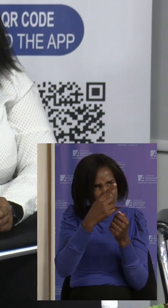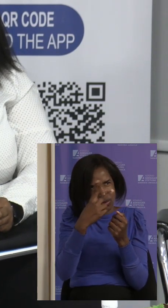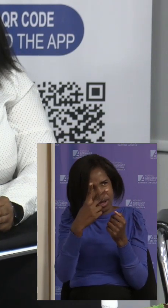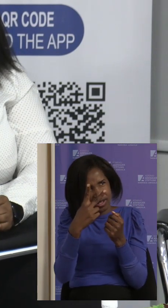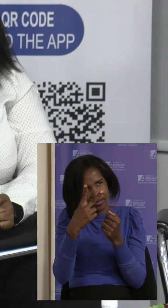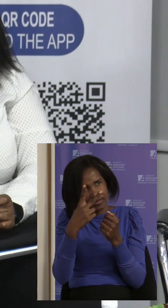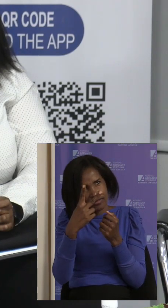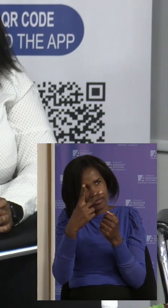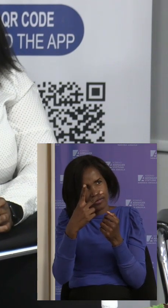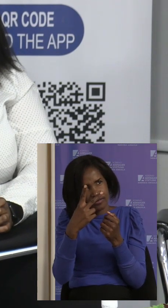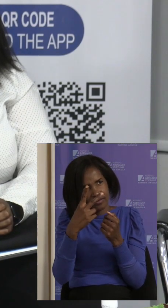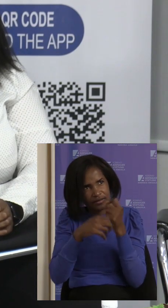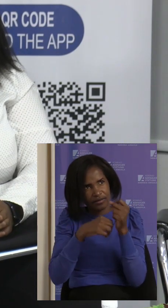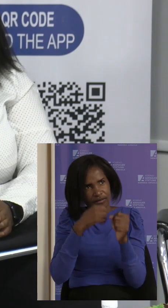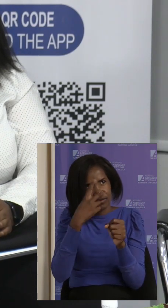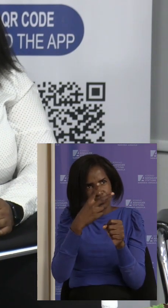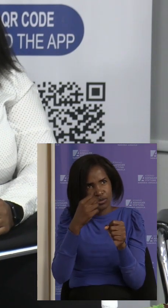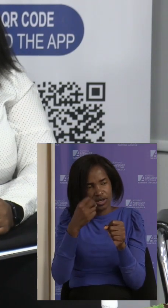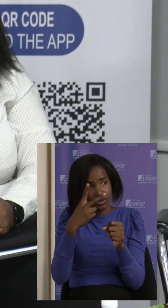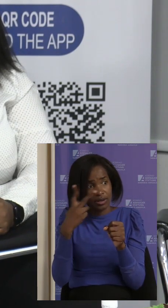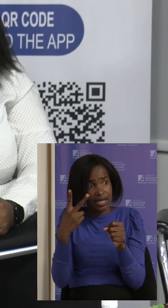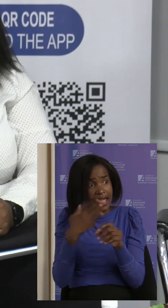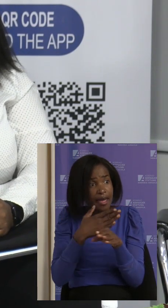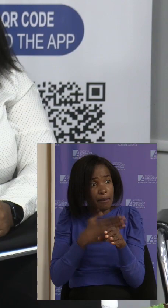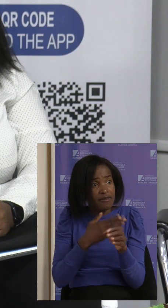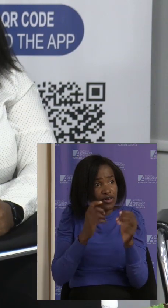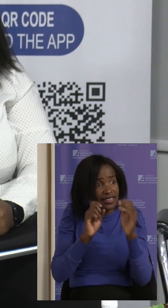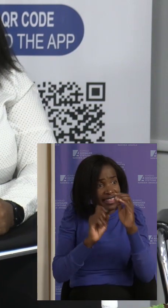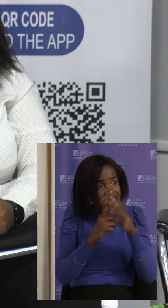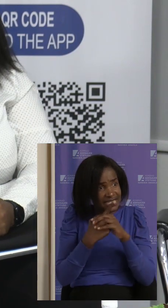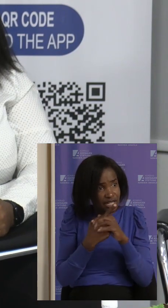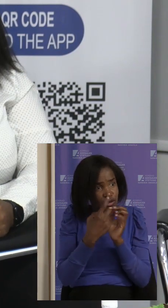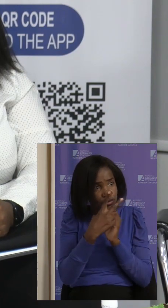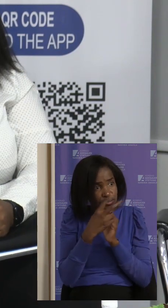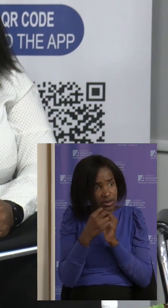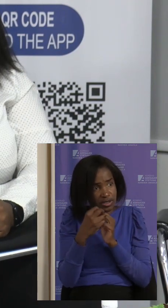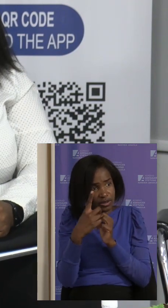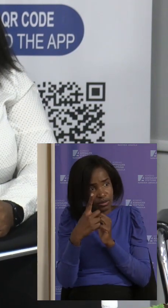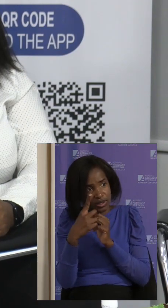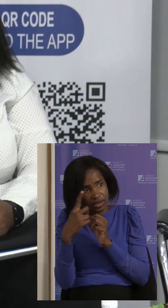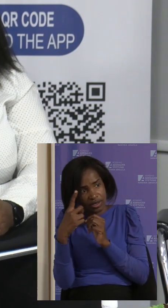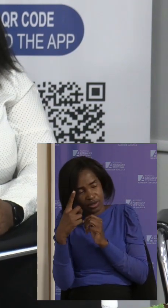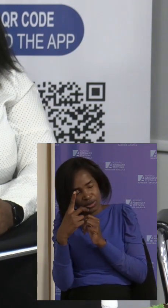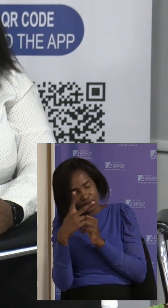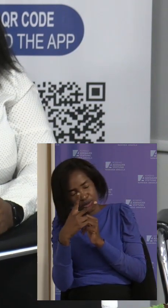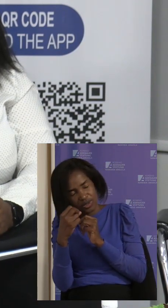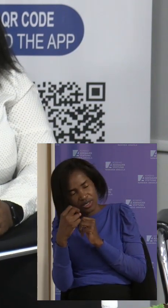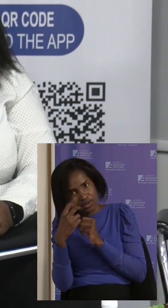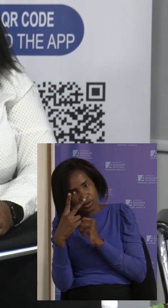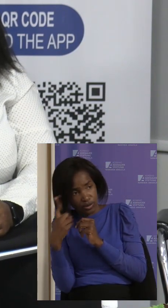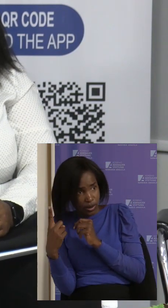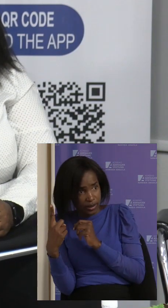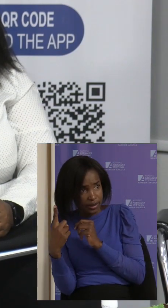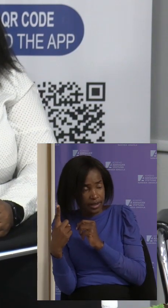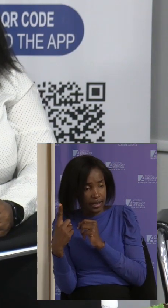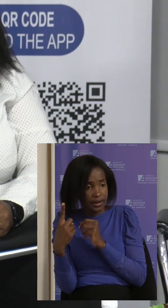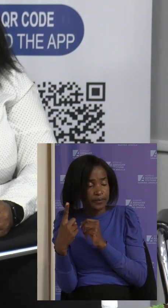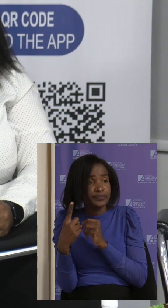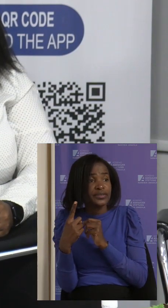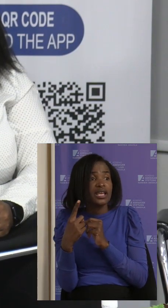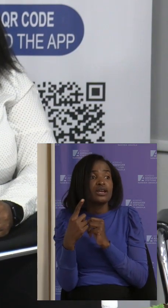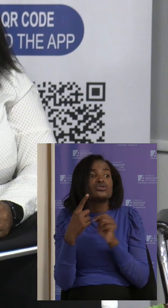of 2022, before the results of 2021 were released. So that is